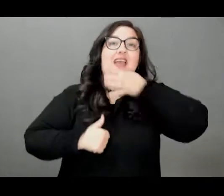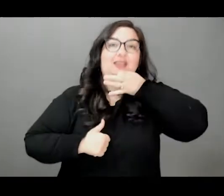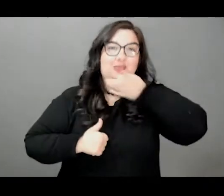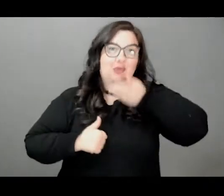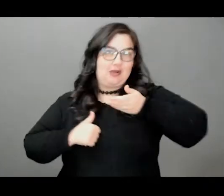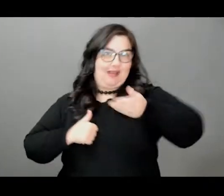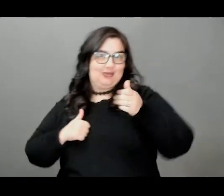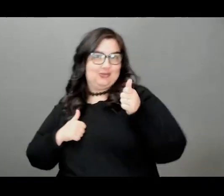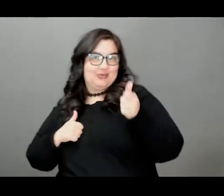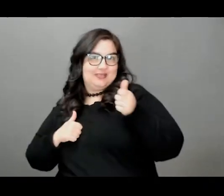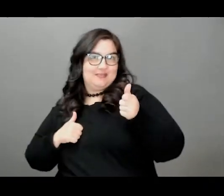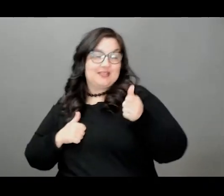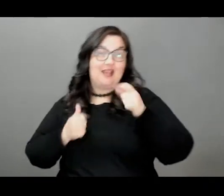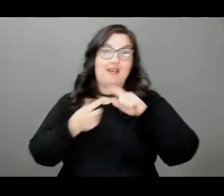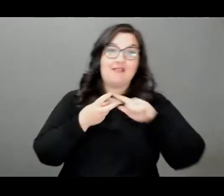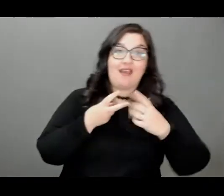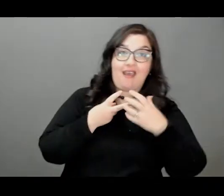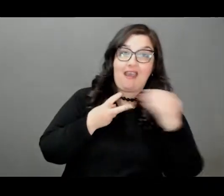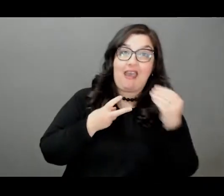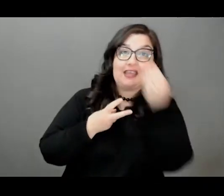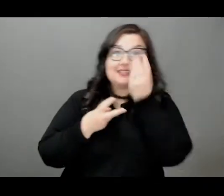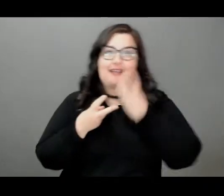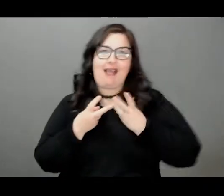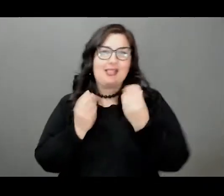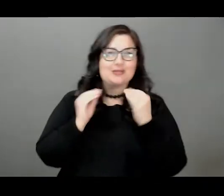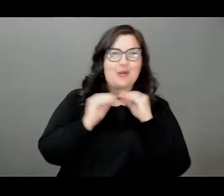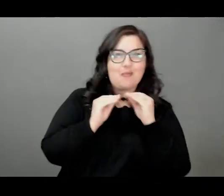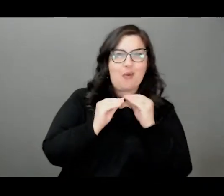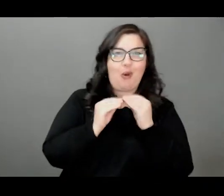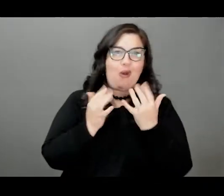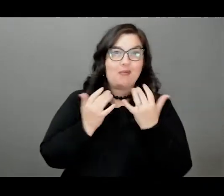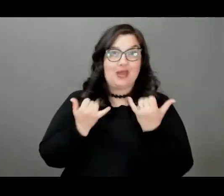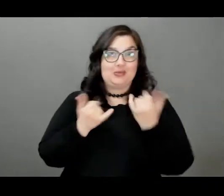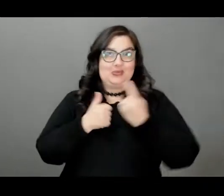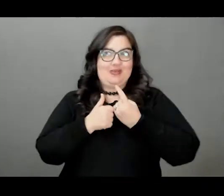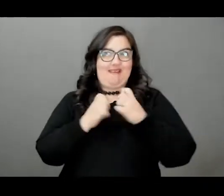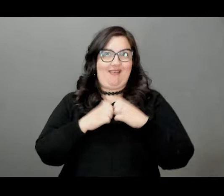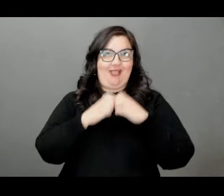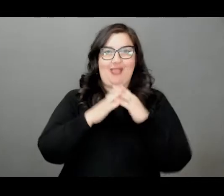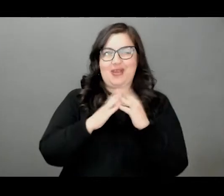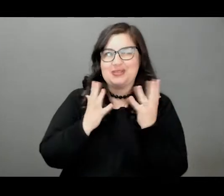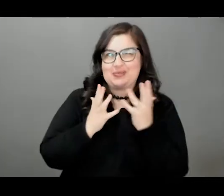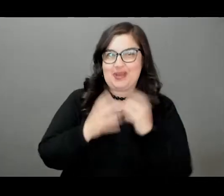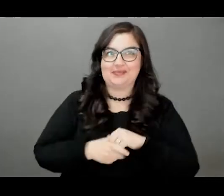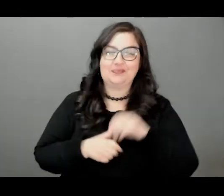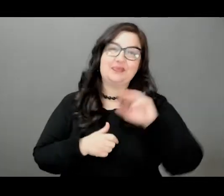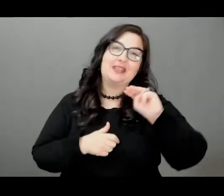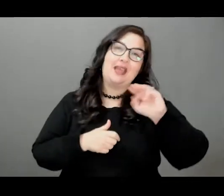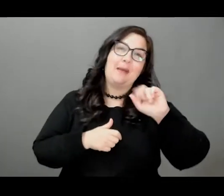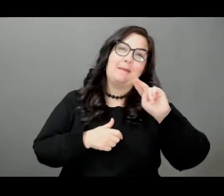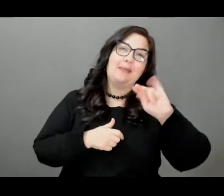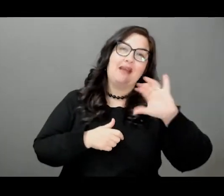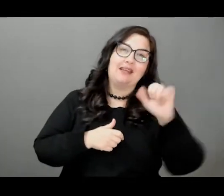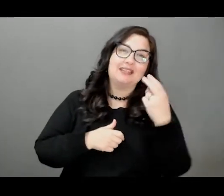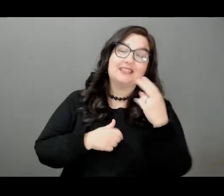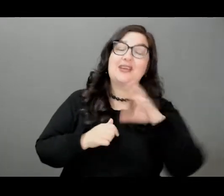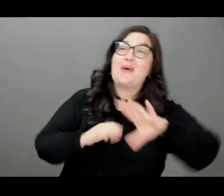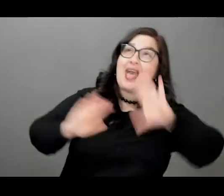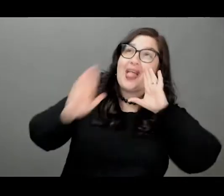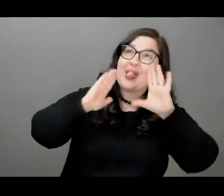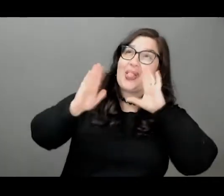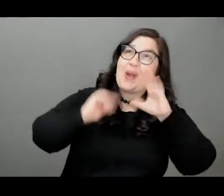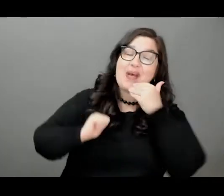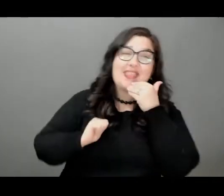machine learning. So I'll let our expert introduce himself and tell us more about what we launched